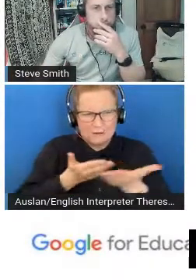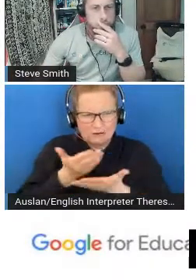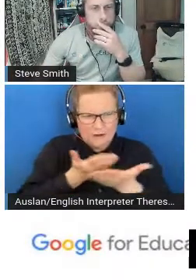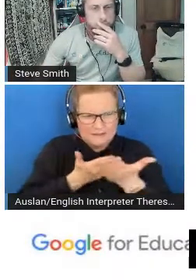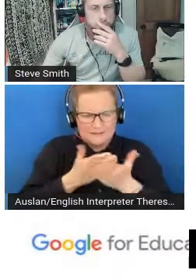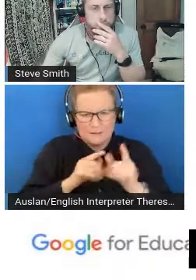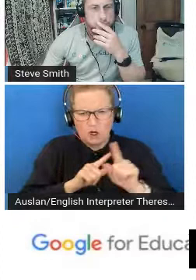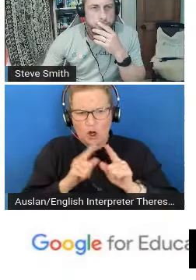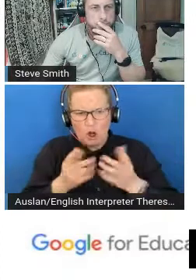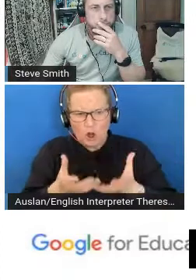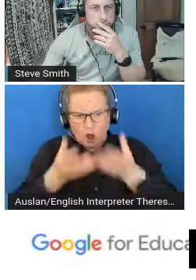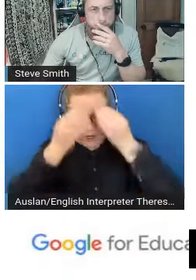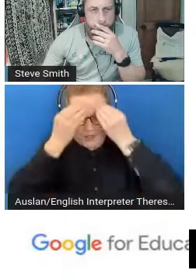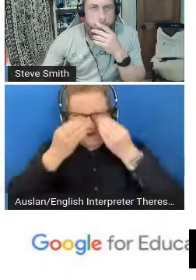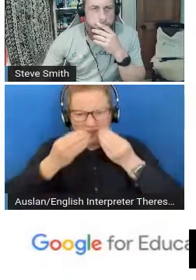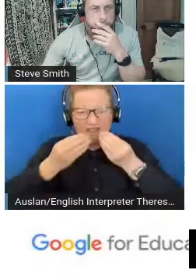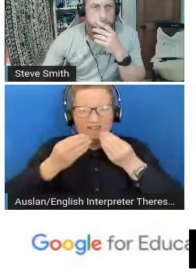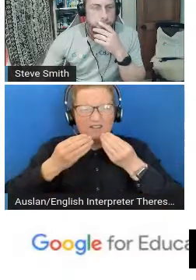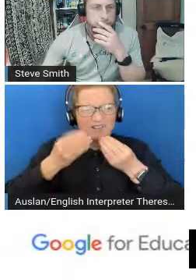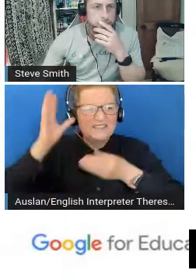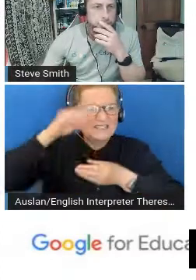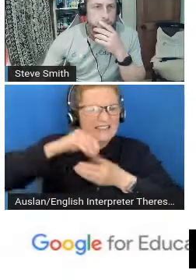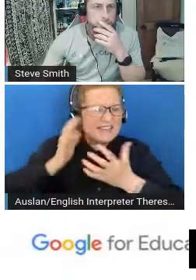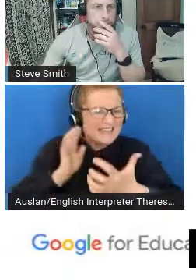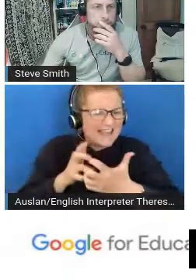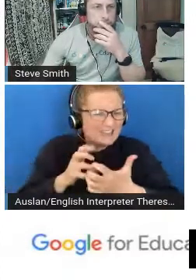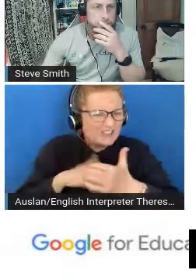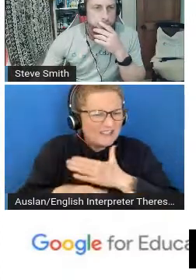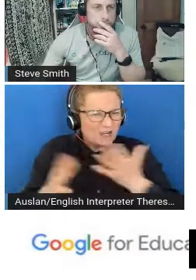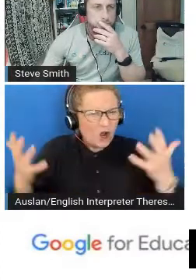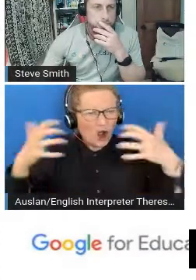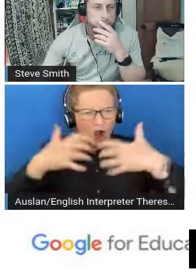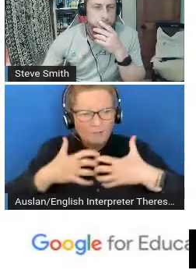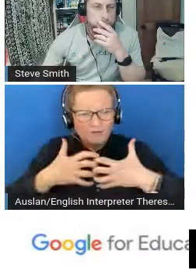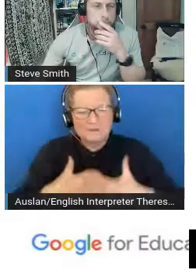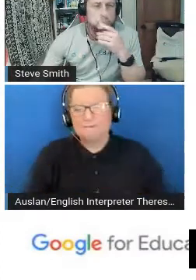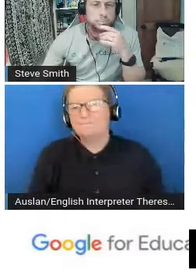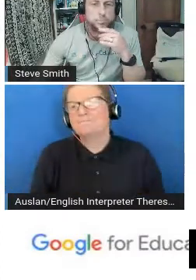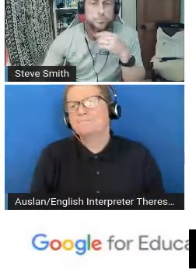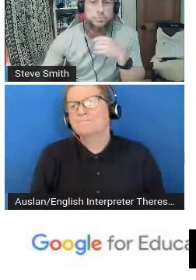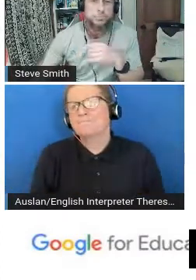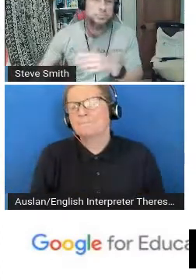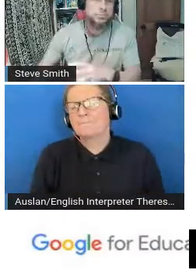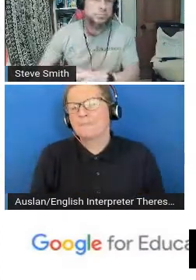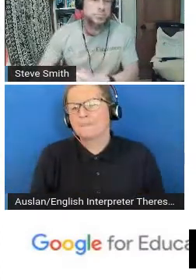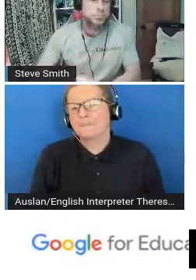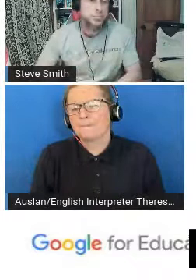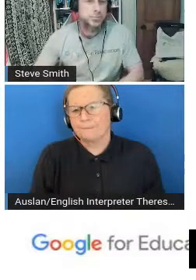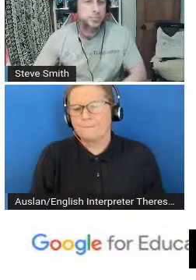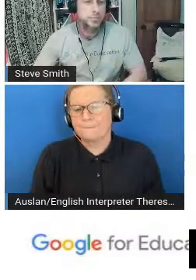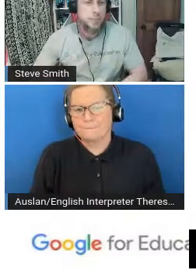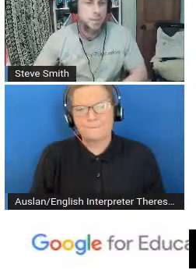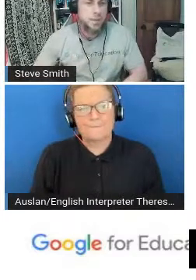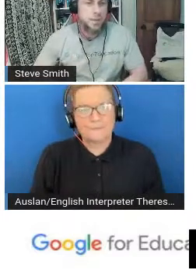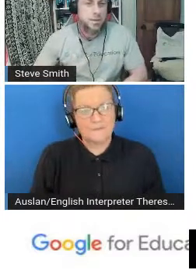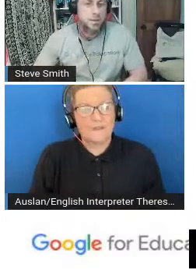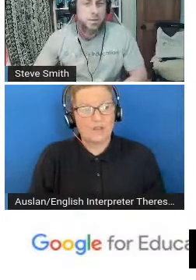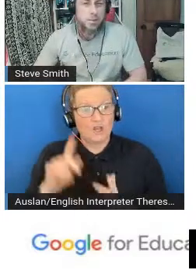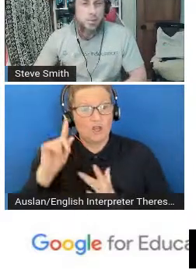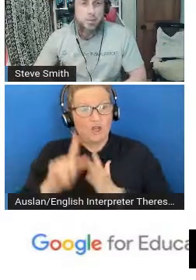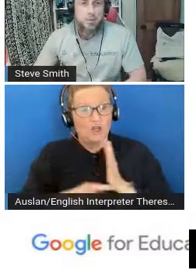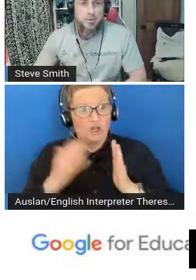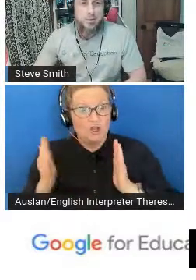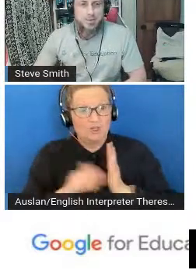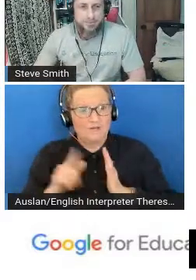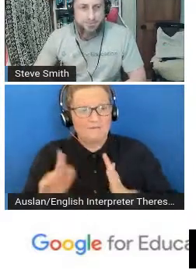a hybrid model. Now, if you enjoyed what Jim just showed you, and I did, and it